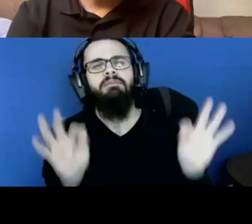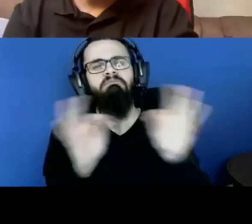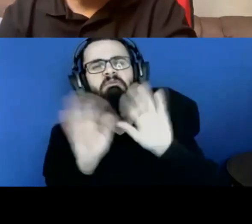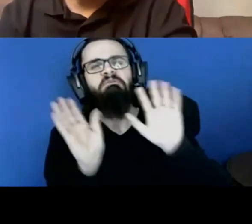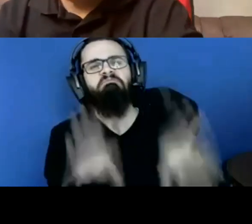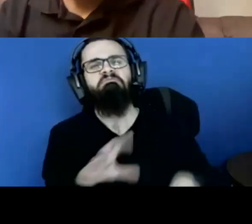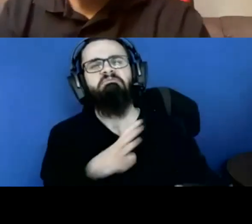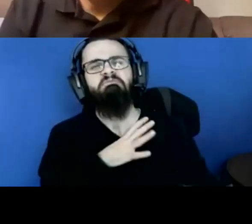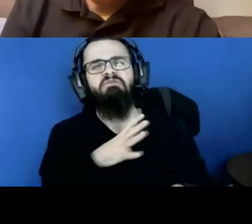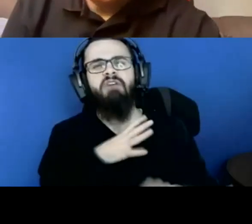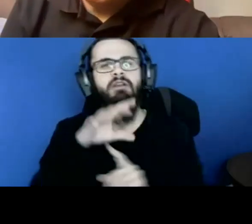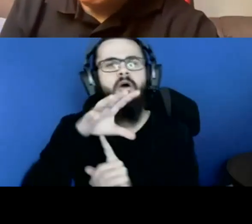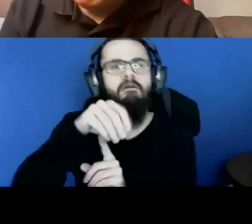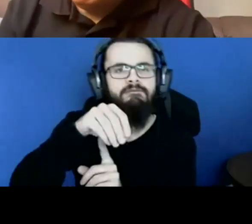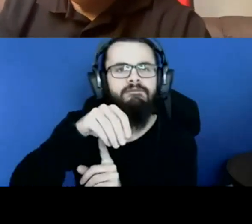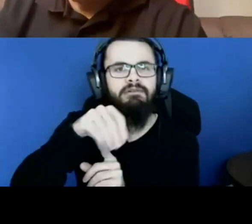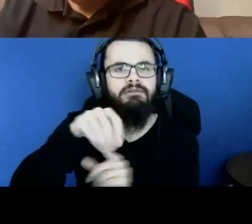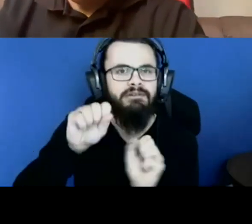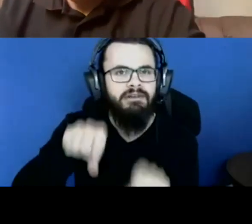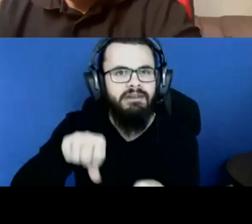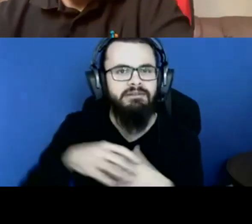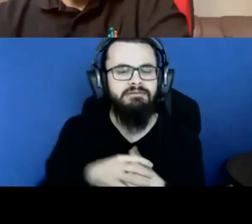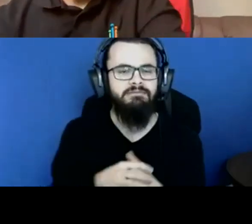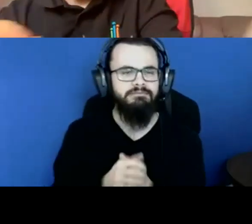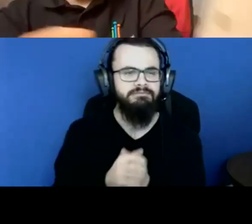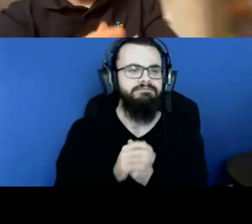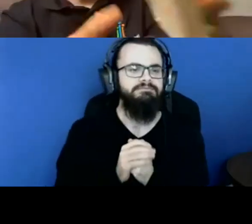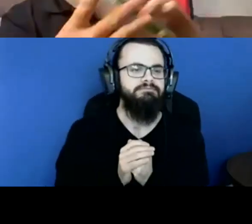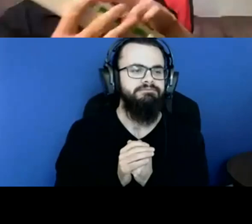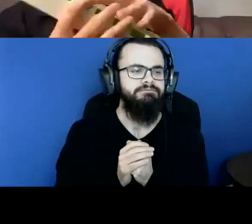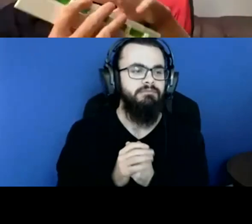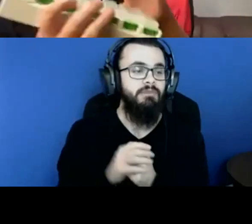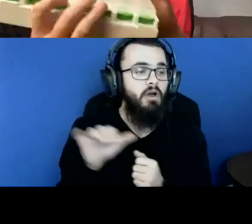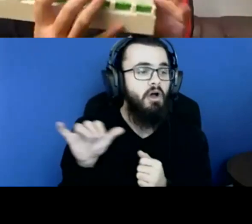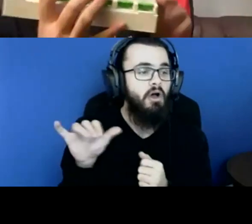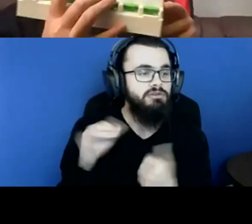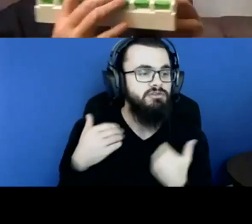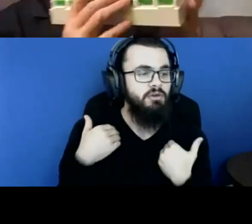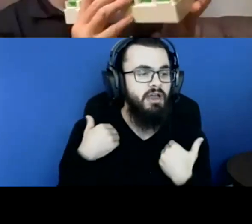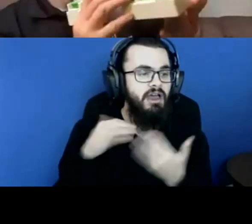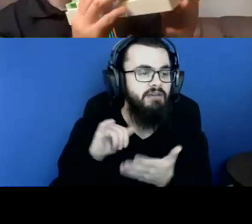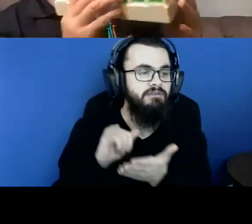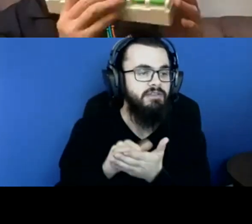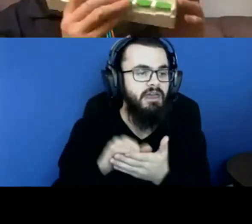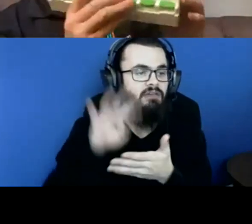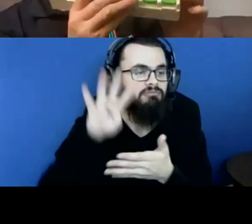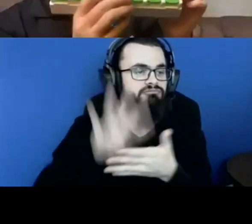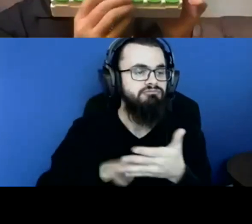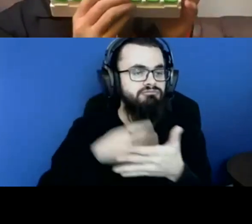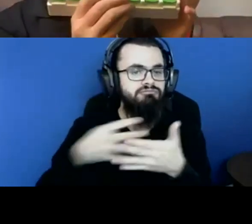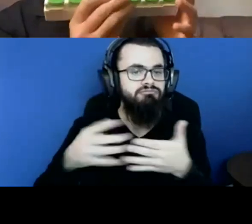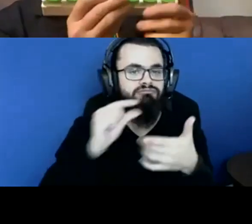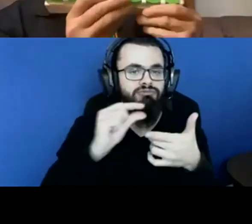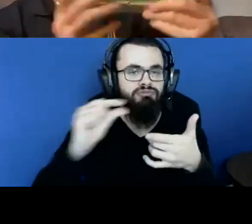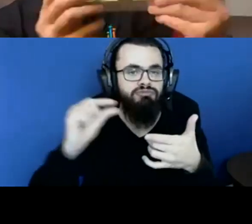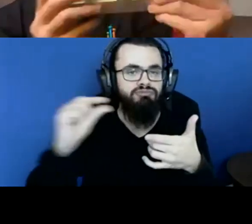So therefore that, and then I also have this little item that they showed me, which is pretty